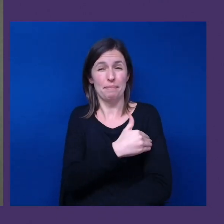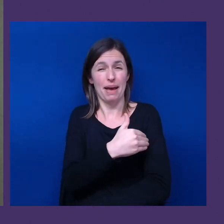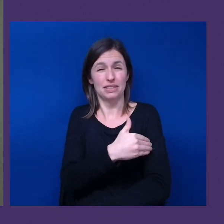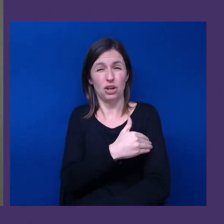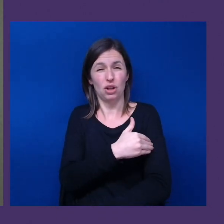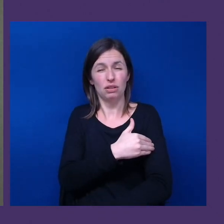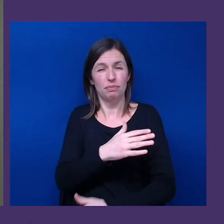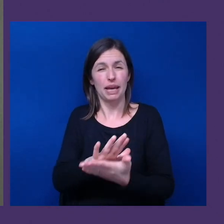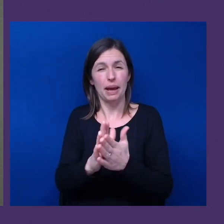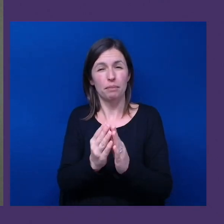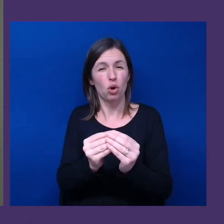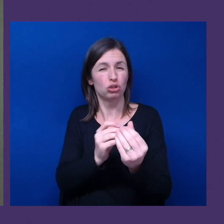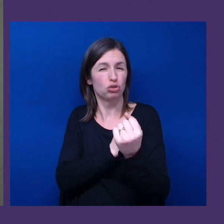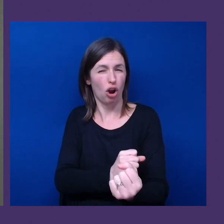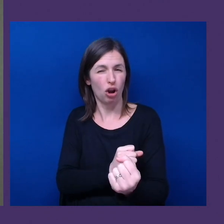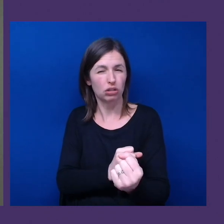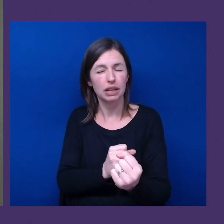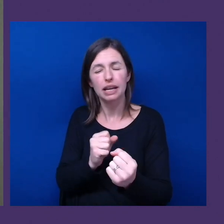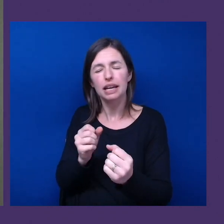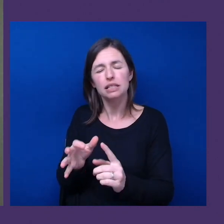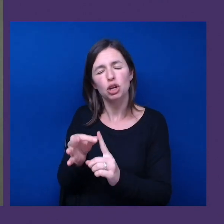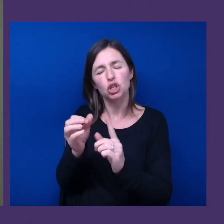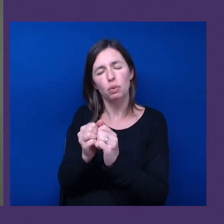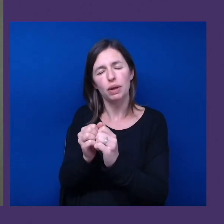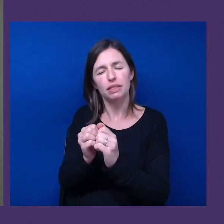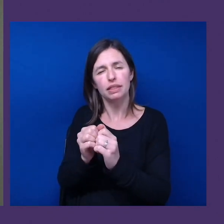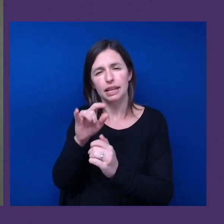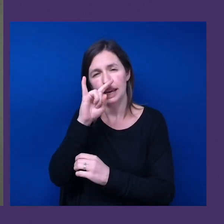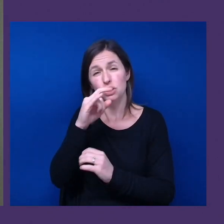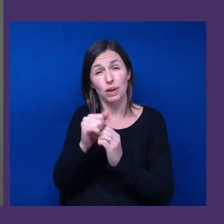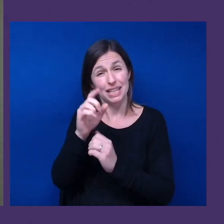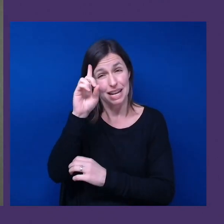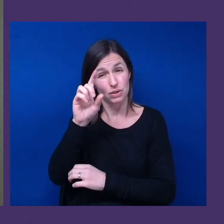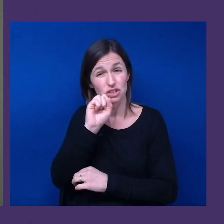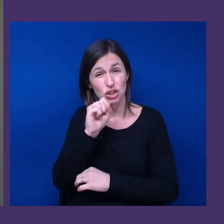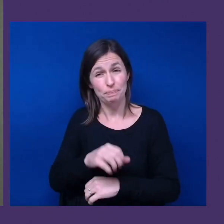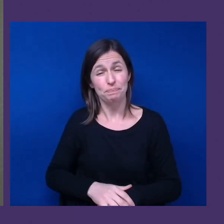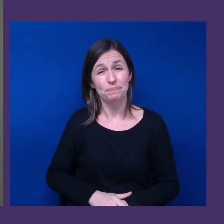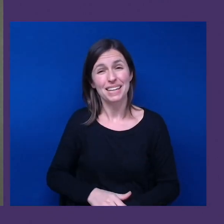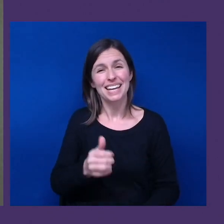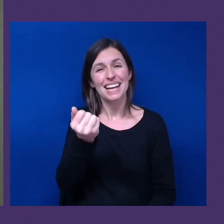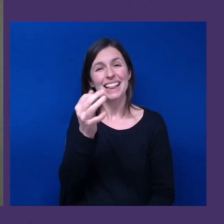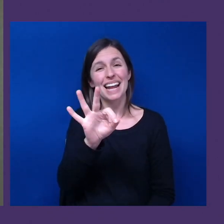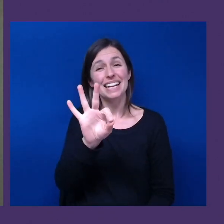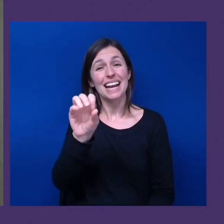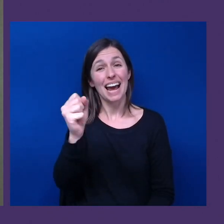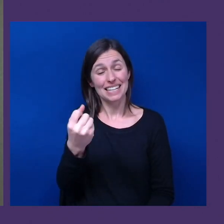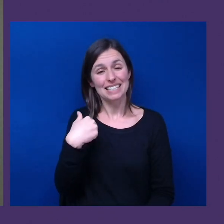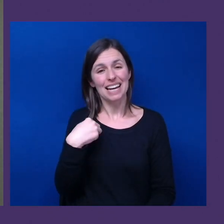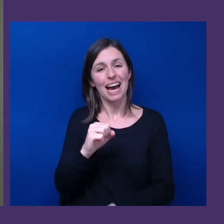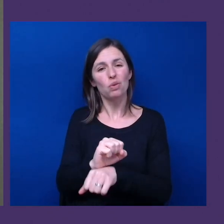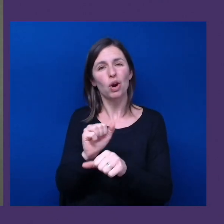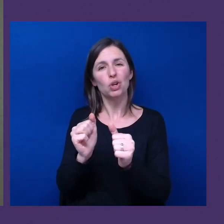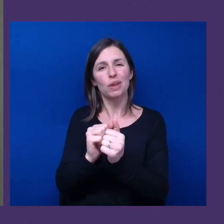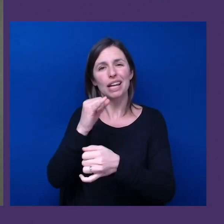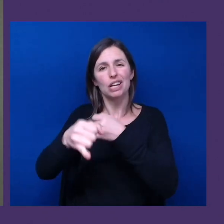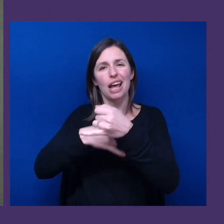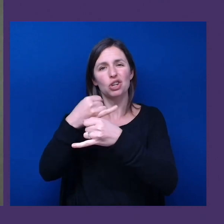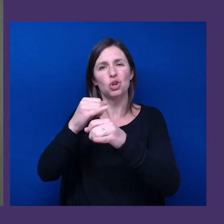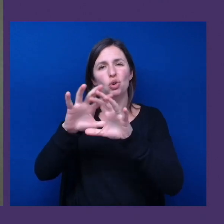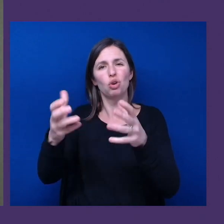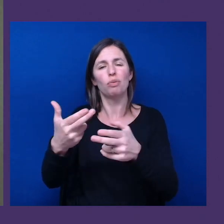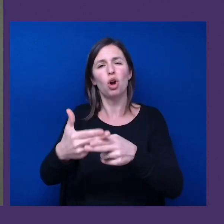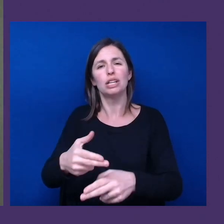most needs. In the 90s, I worked with an international group called Instill, Inserting Natural